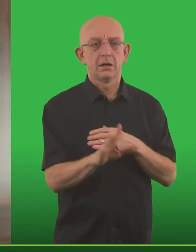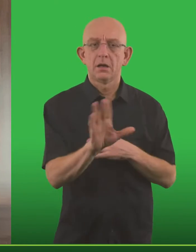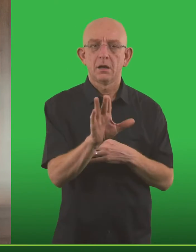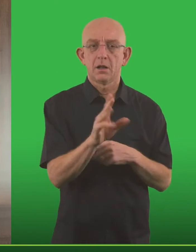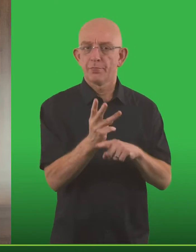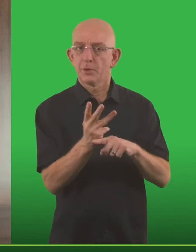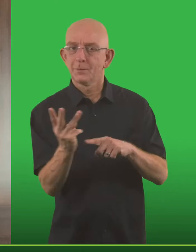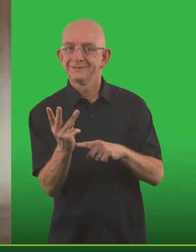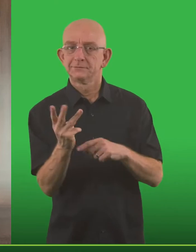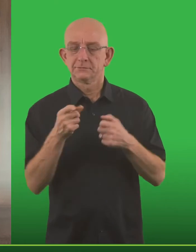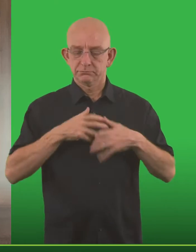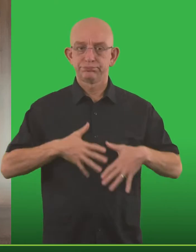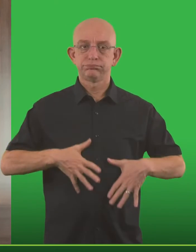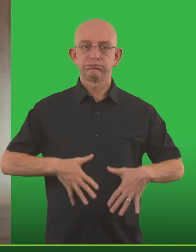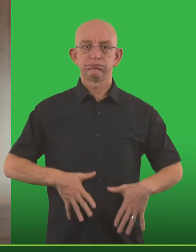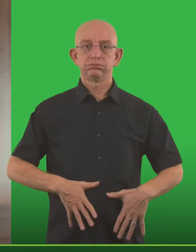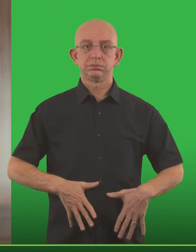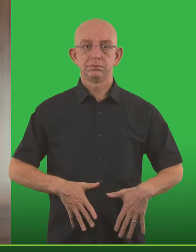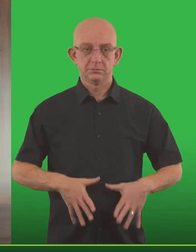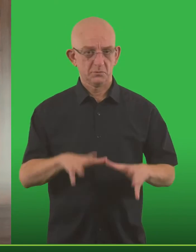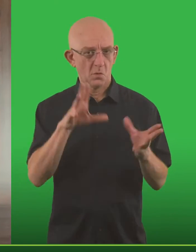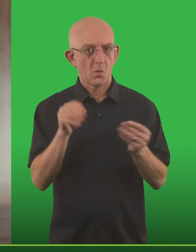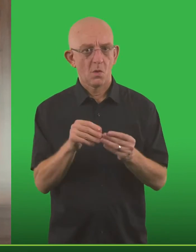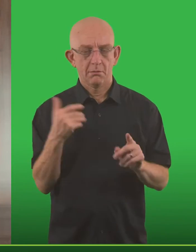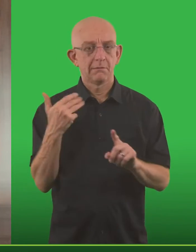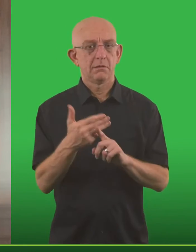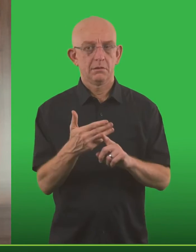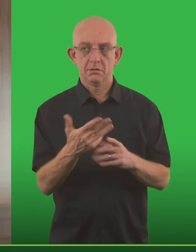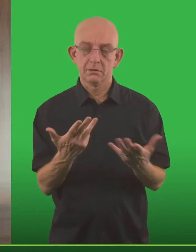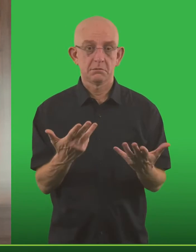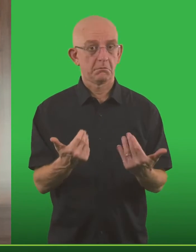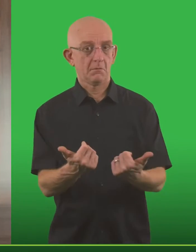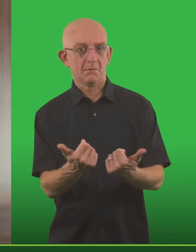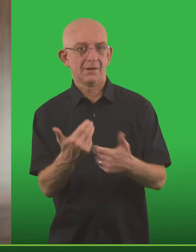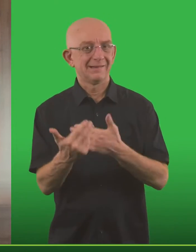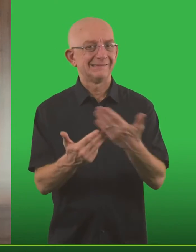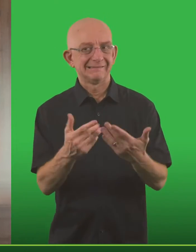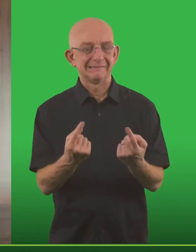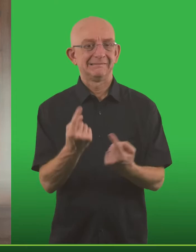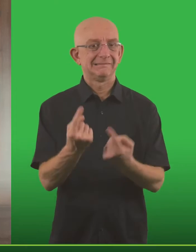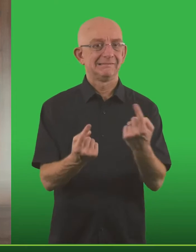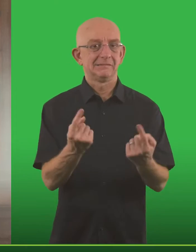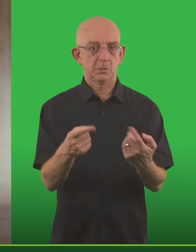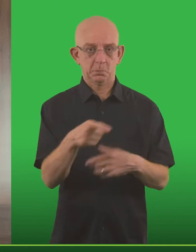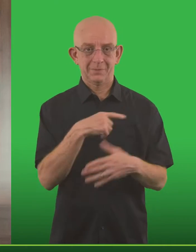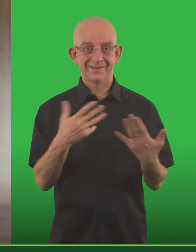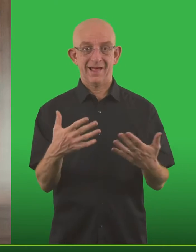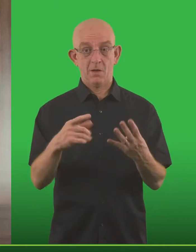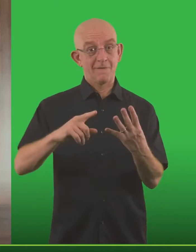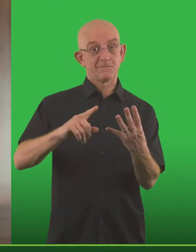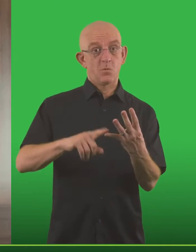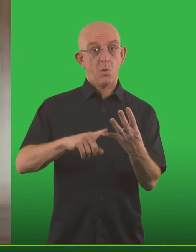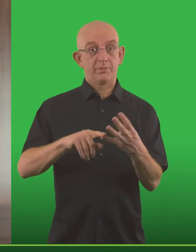jab, it takes 3 weeks to develop further protection. So all up, things are heating up. We are